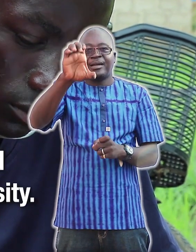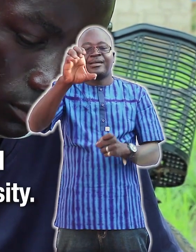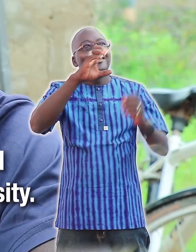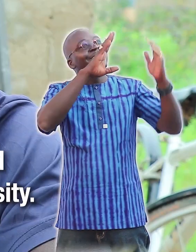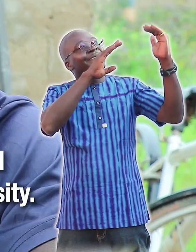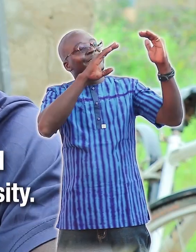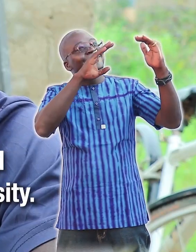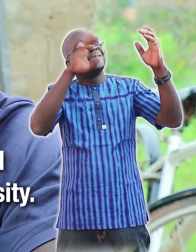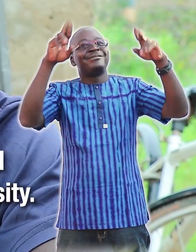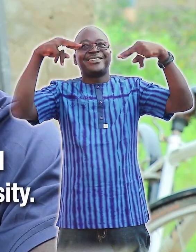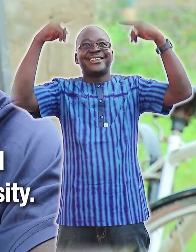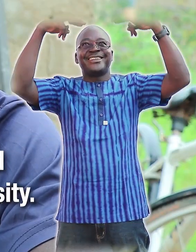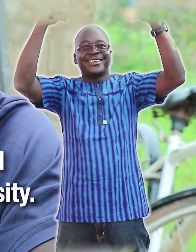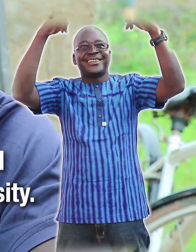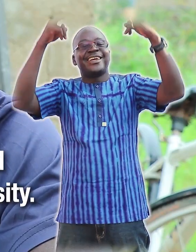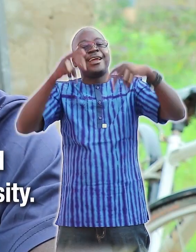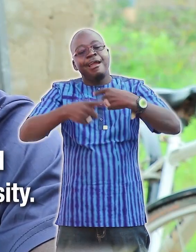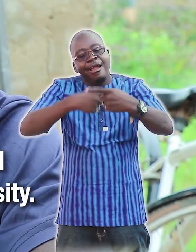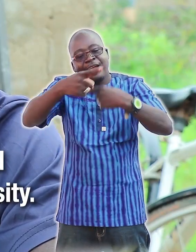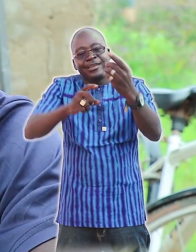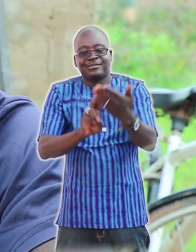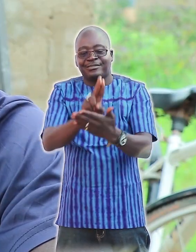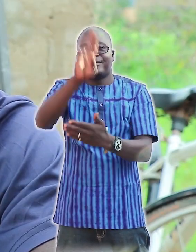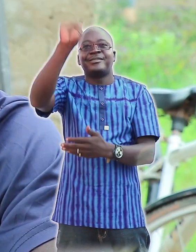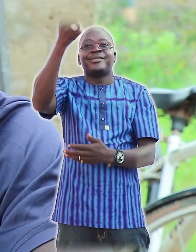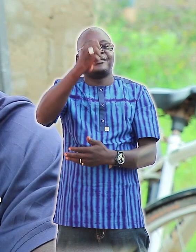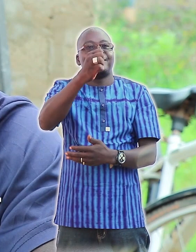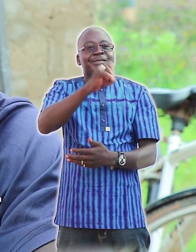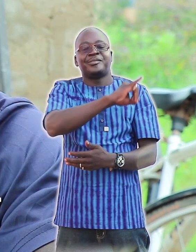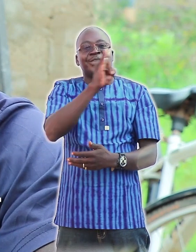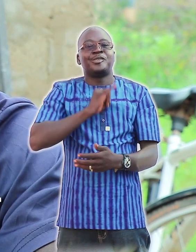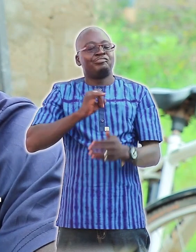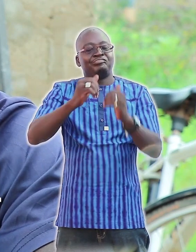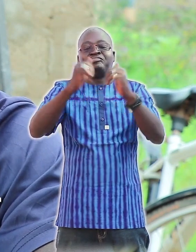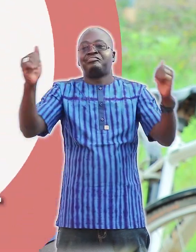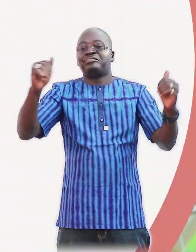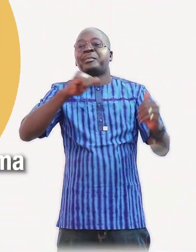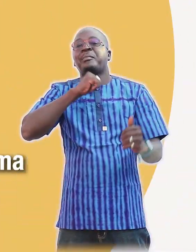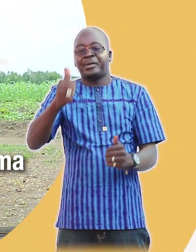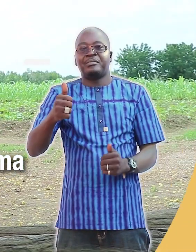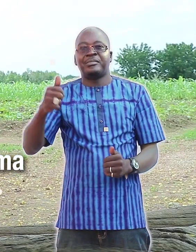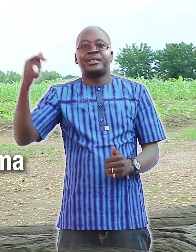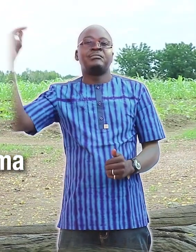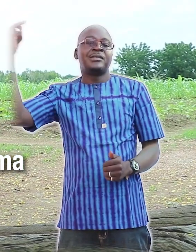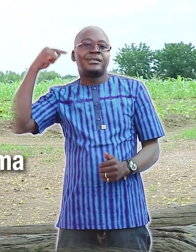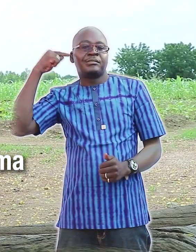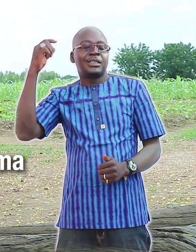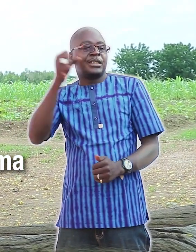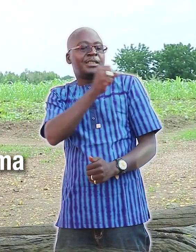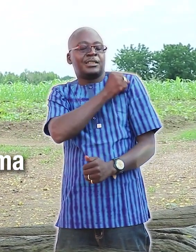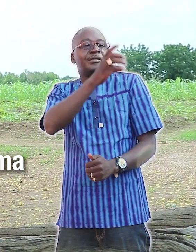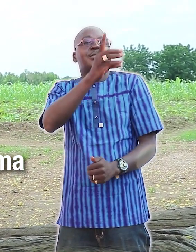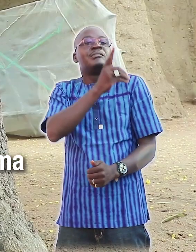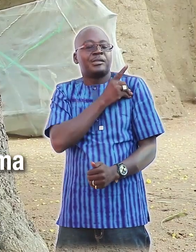to be admitted and to be able to enroll in university. I am not an isolated case. I heard about Siju Dipama in